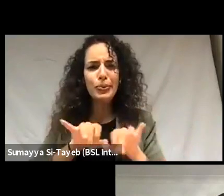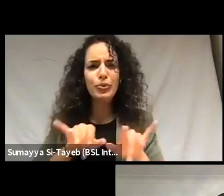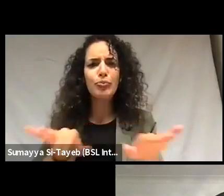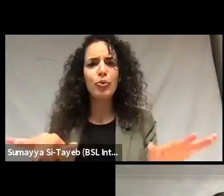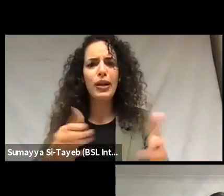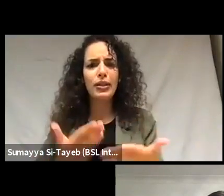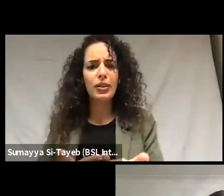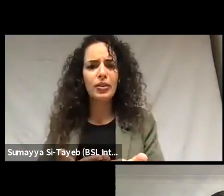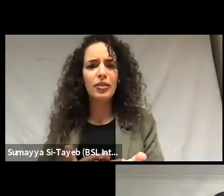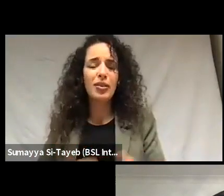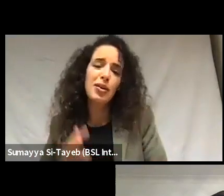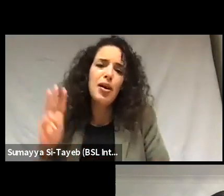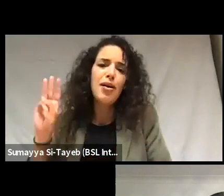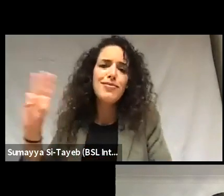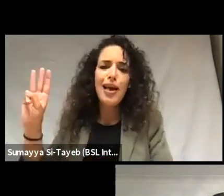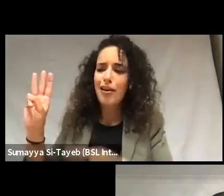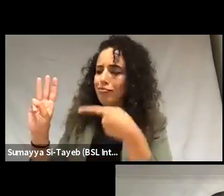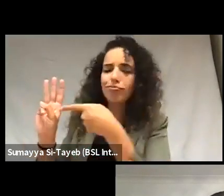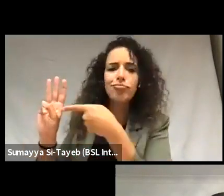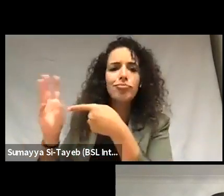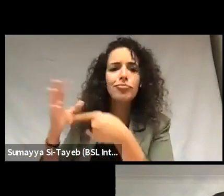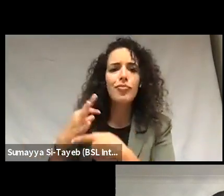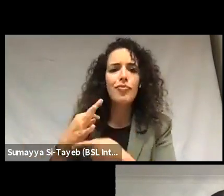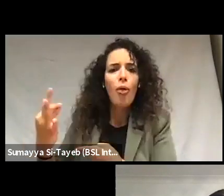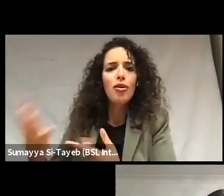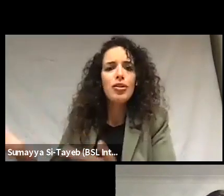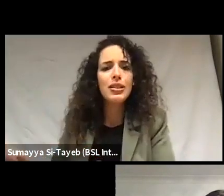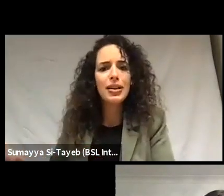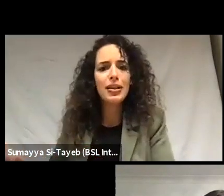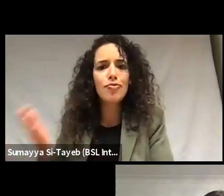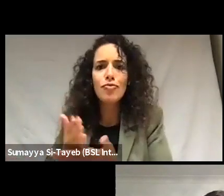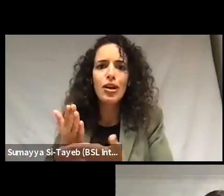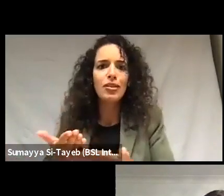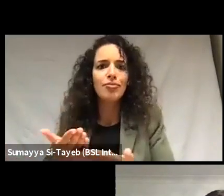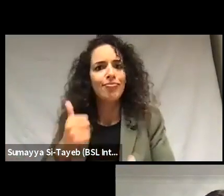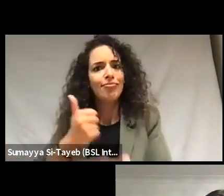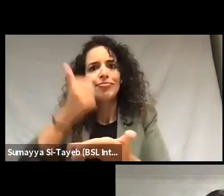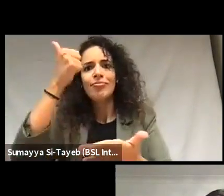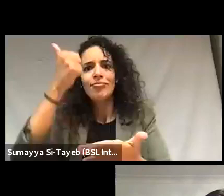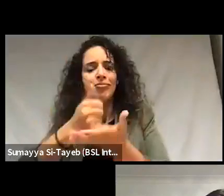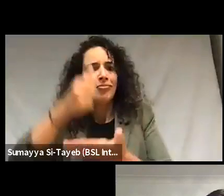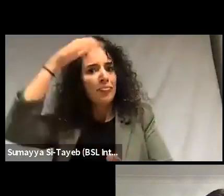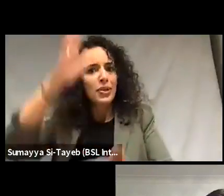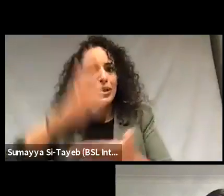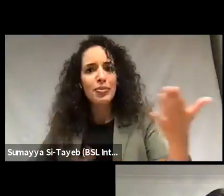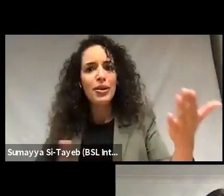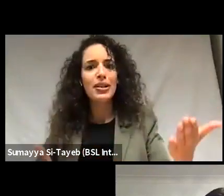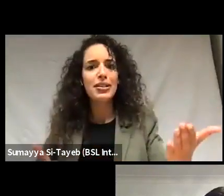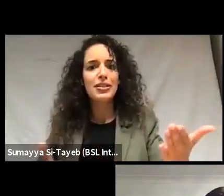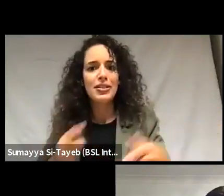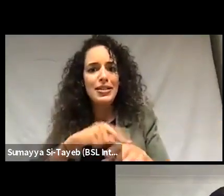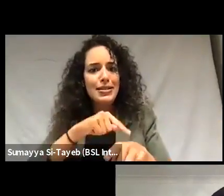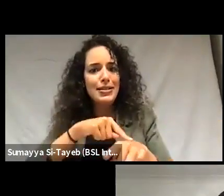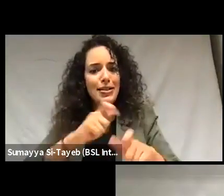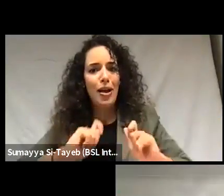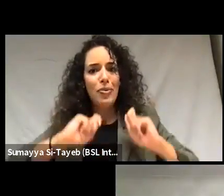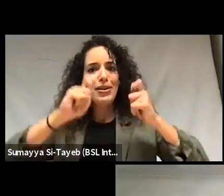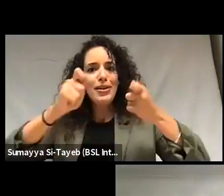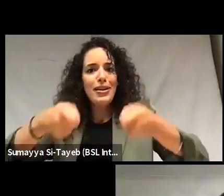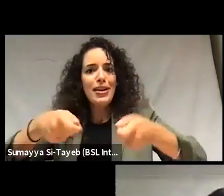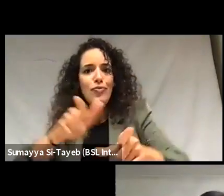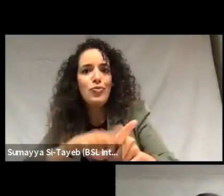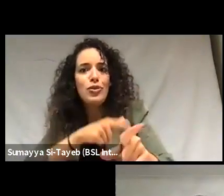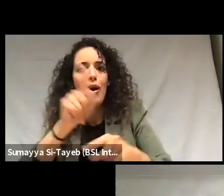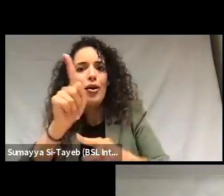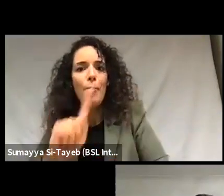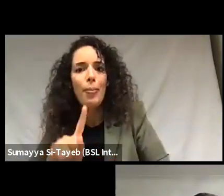it's a voluntary basis and it's immensely rewarding. It's time that we give to the younger generations, trying to